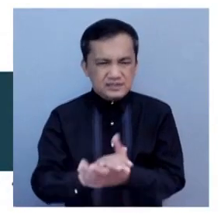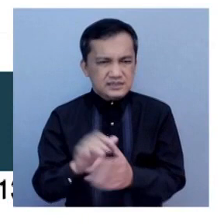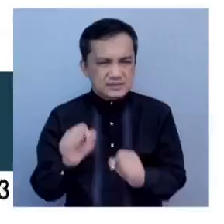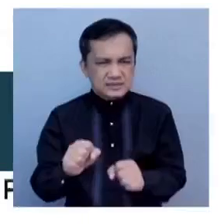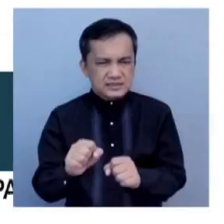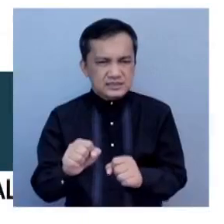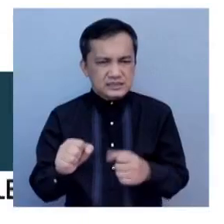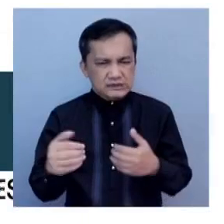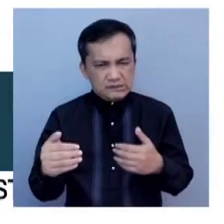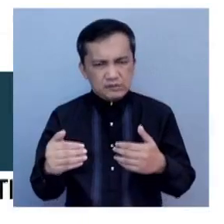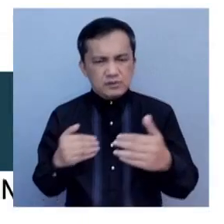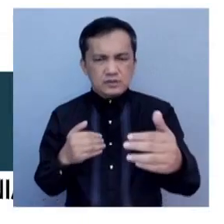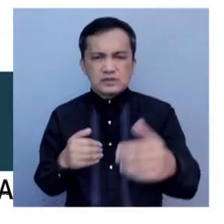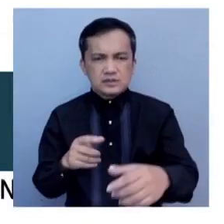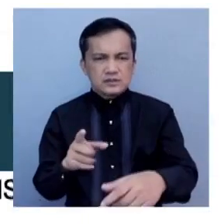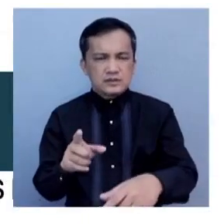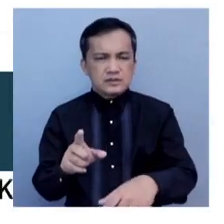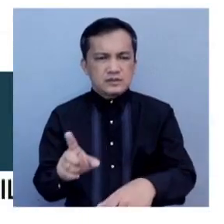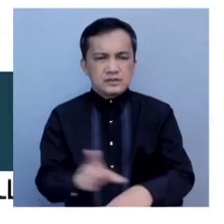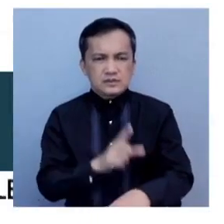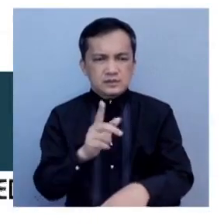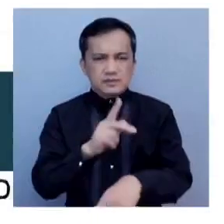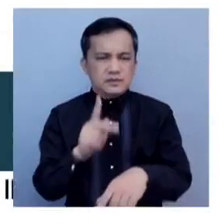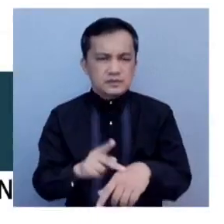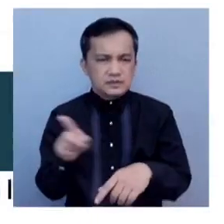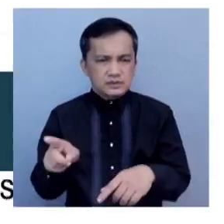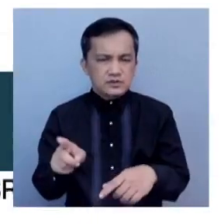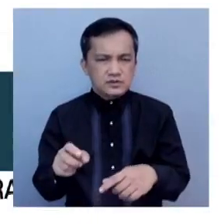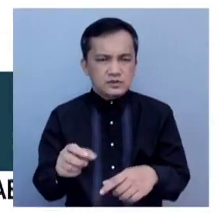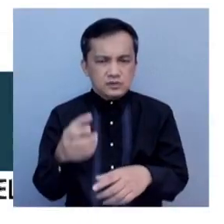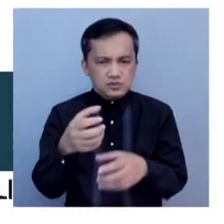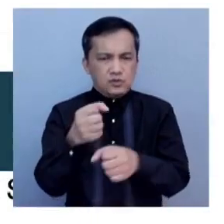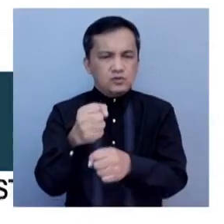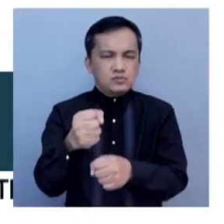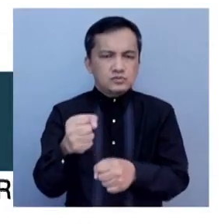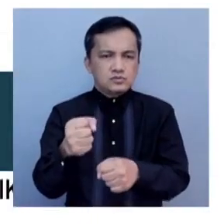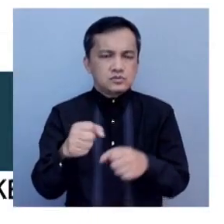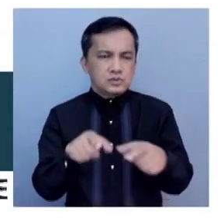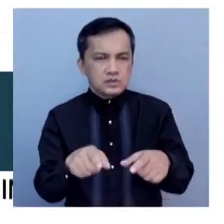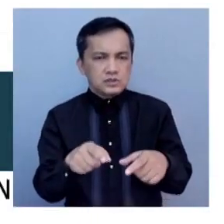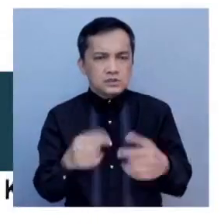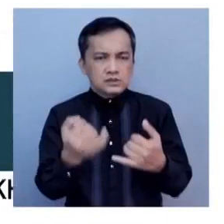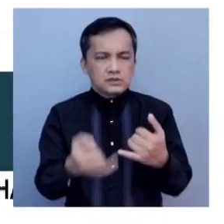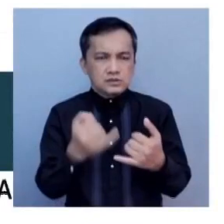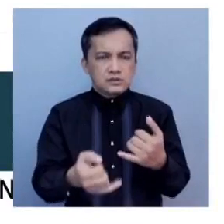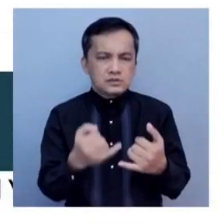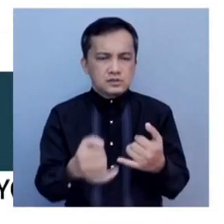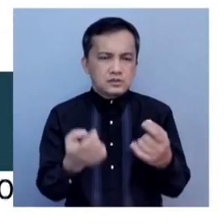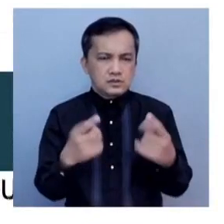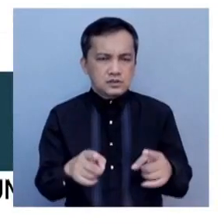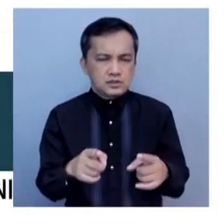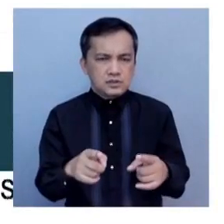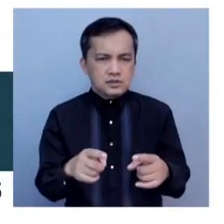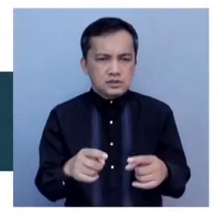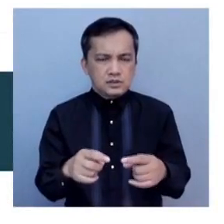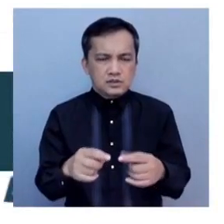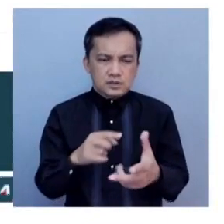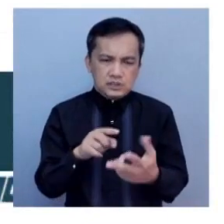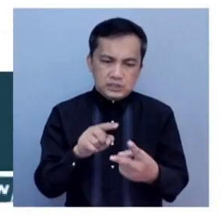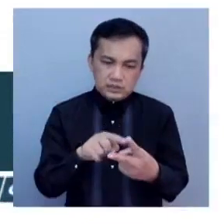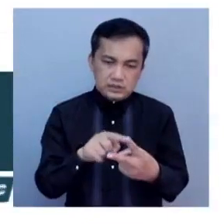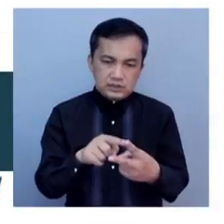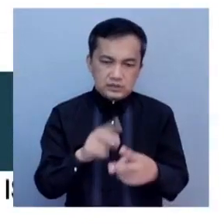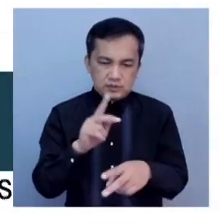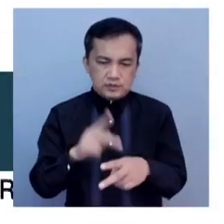the Philippines here, that if they simply hold the line, that eventually what will happen is either the Philippines will